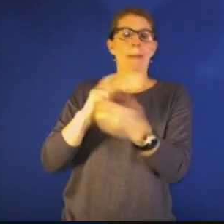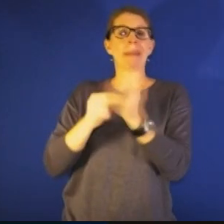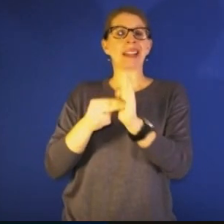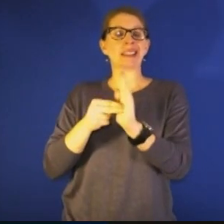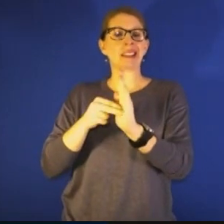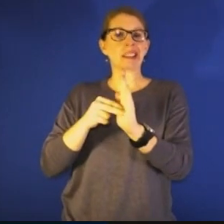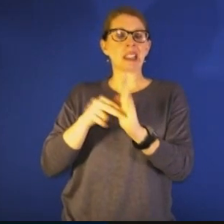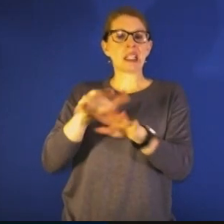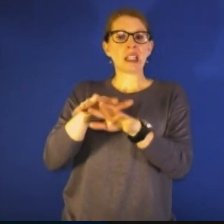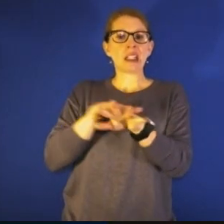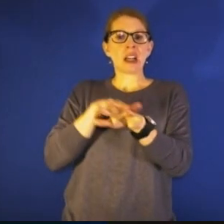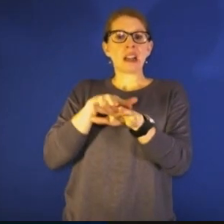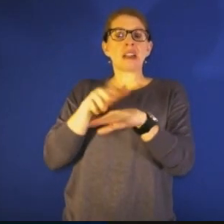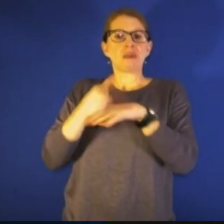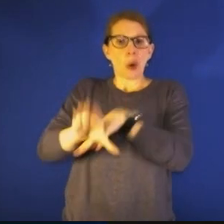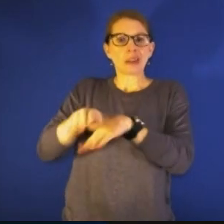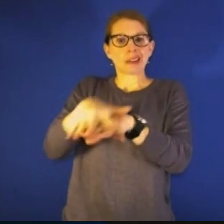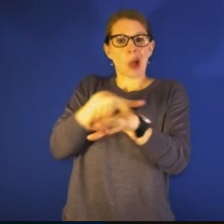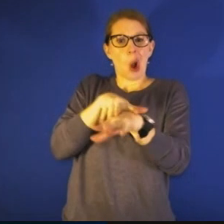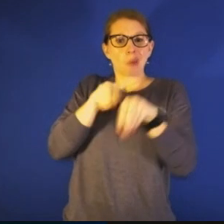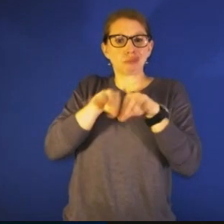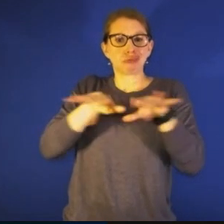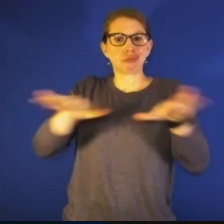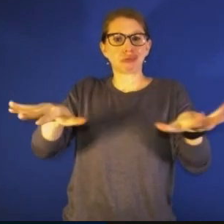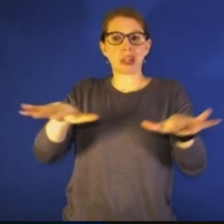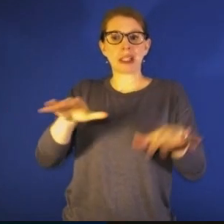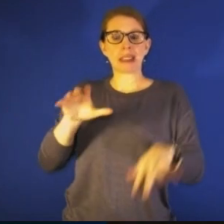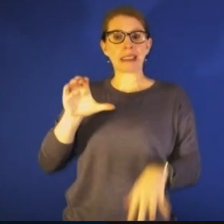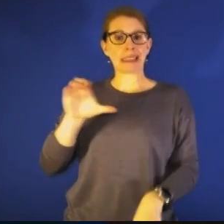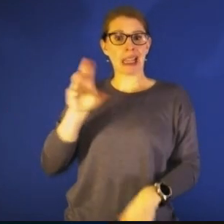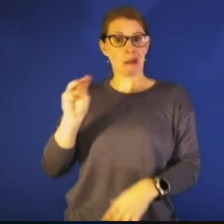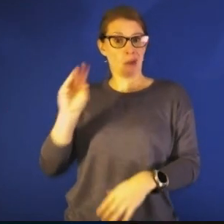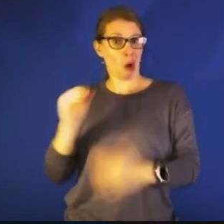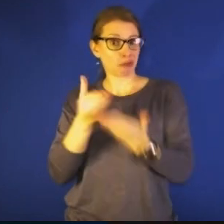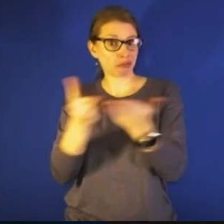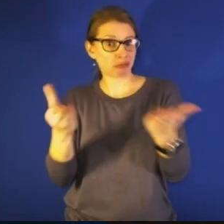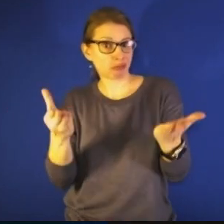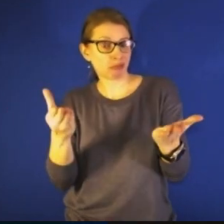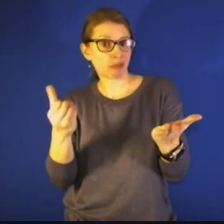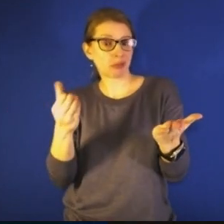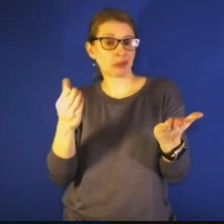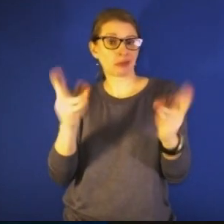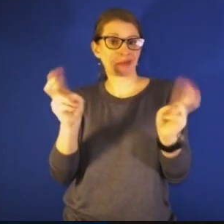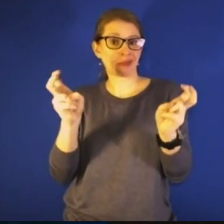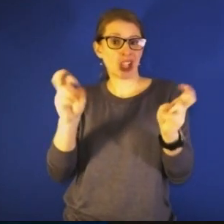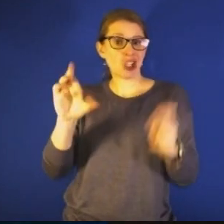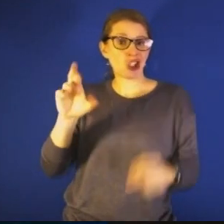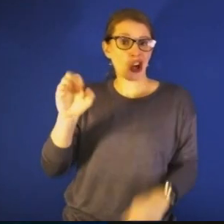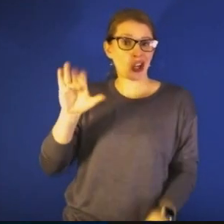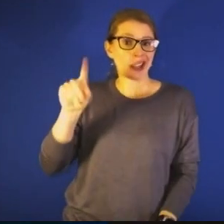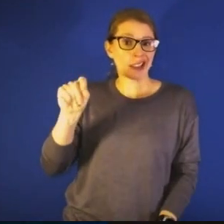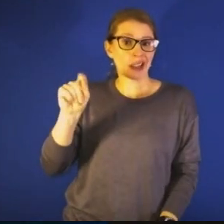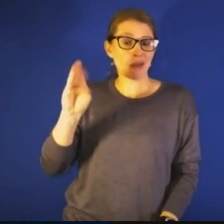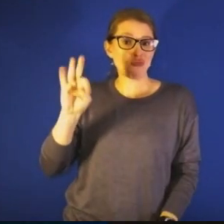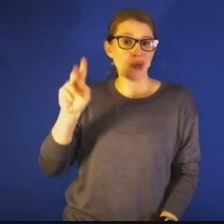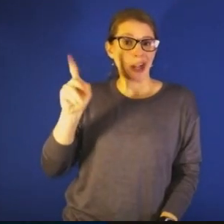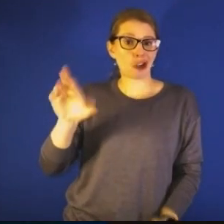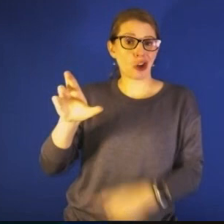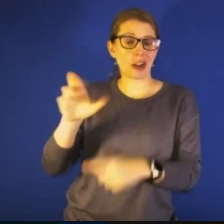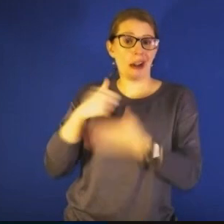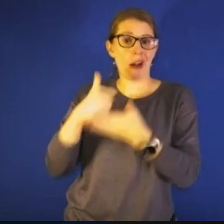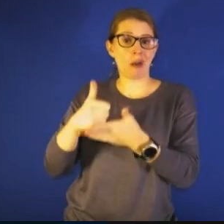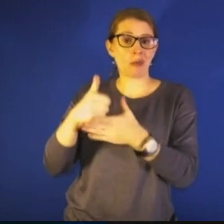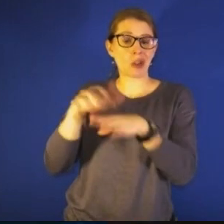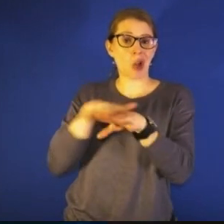what any of the CMOs on the line thought about that in terms of the idea of quote unquote circuit breakers to slow the spread down. Yeah,